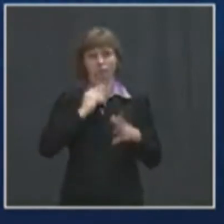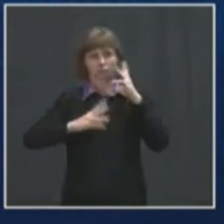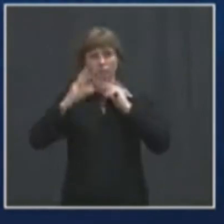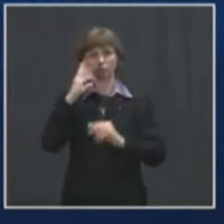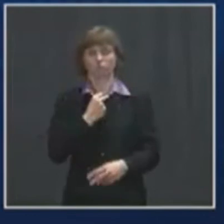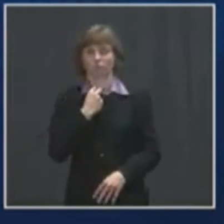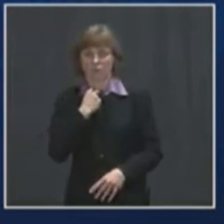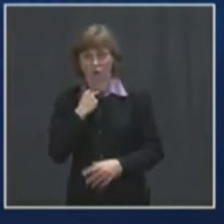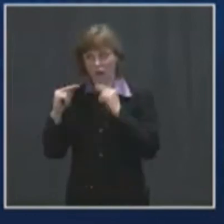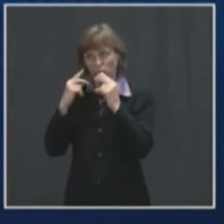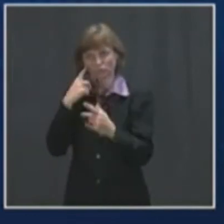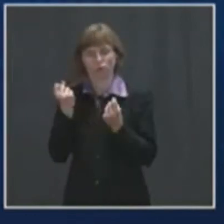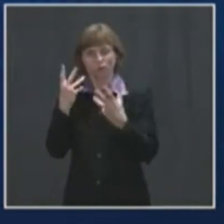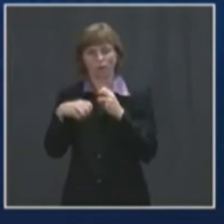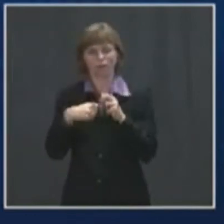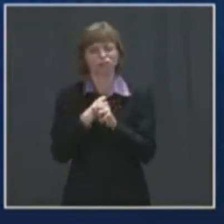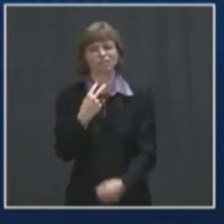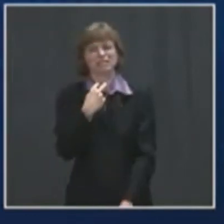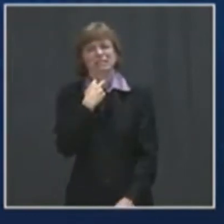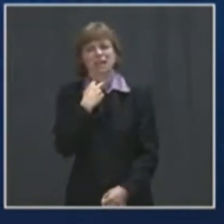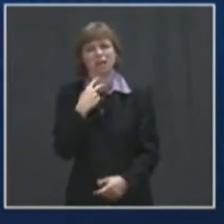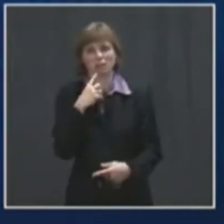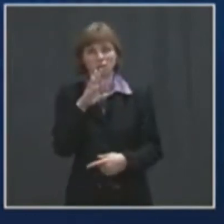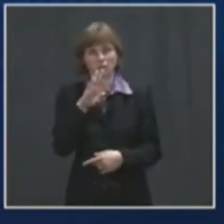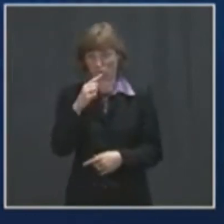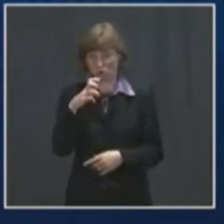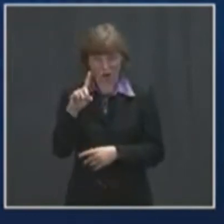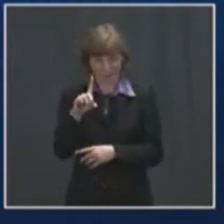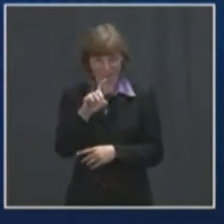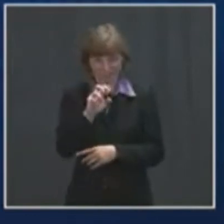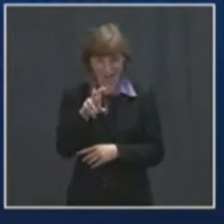down mean? It means bogged down. It means